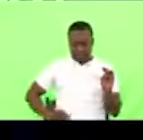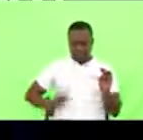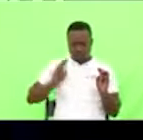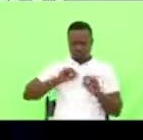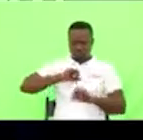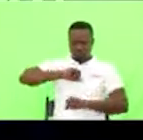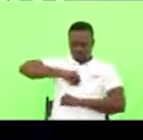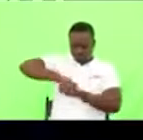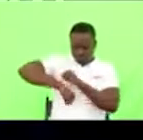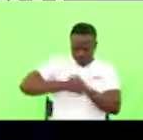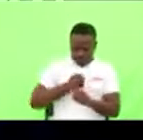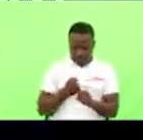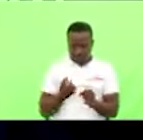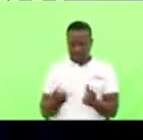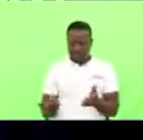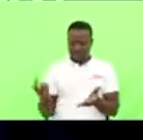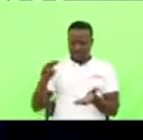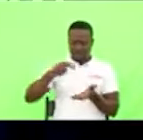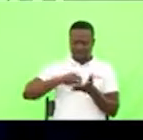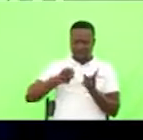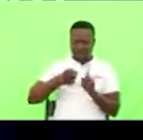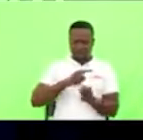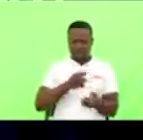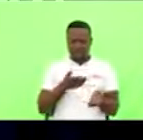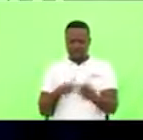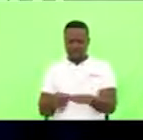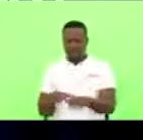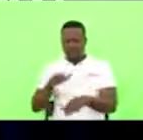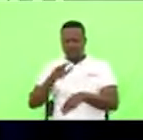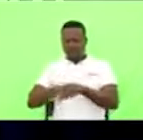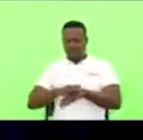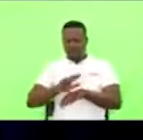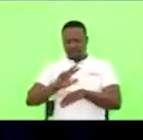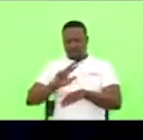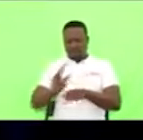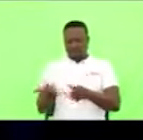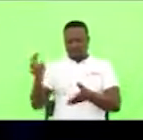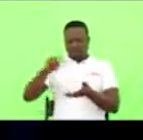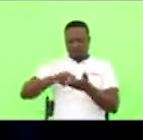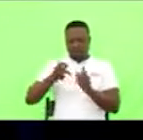and rise from the dead on the third day.